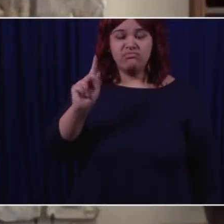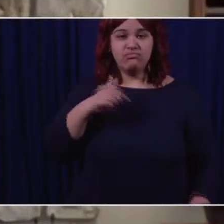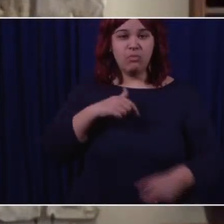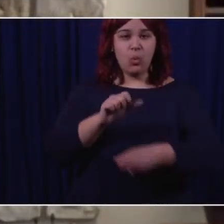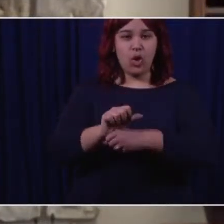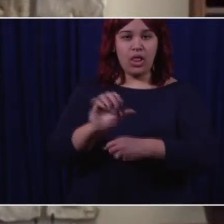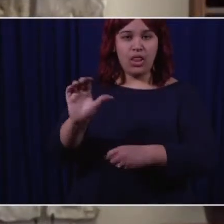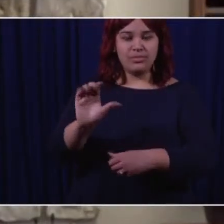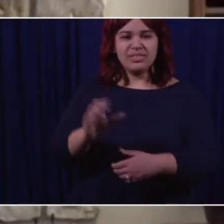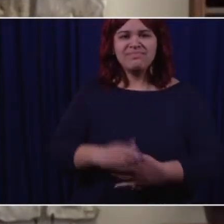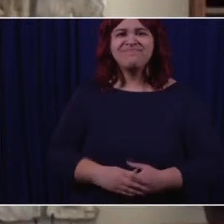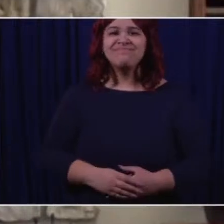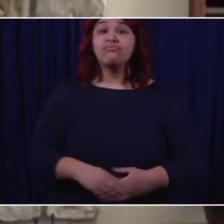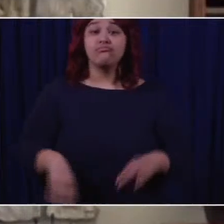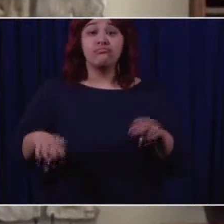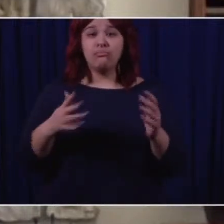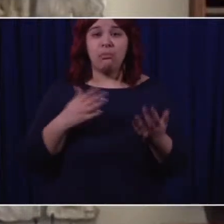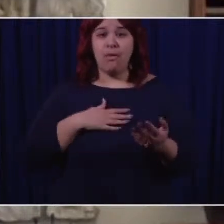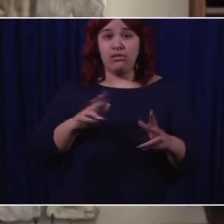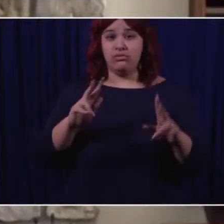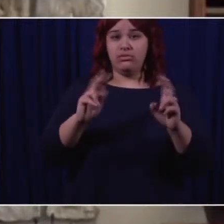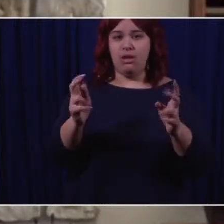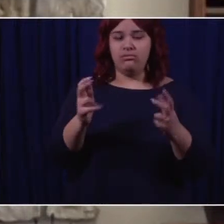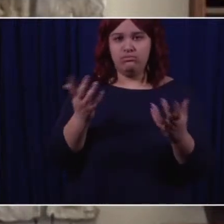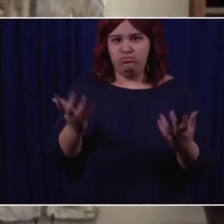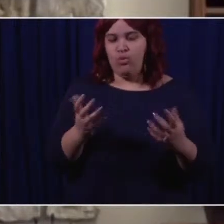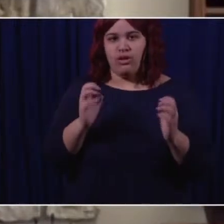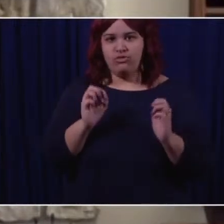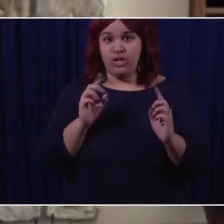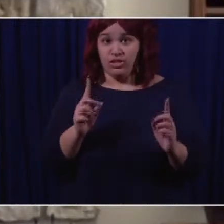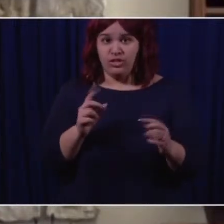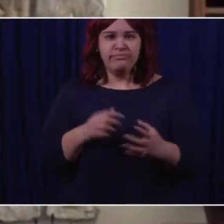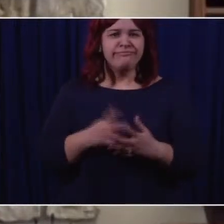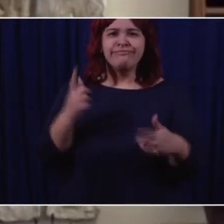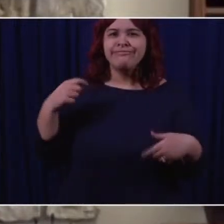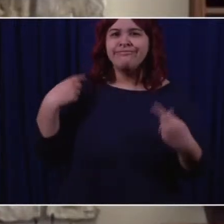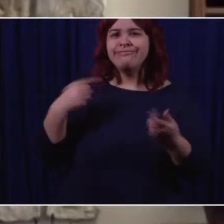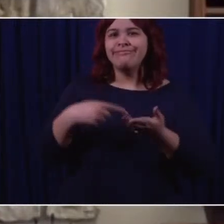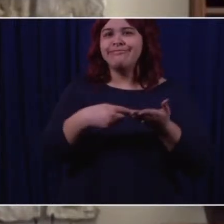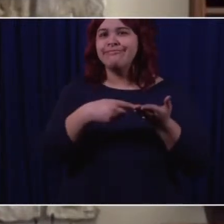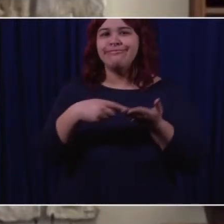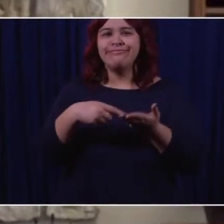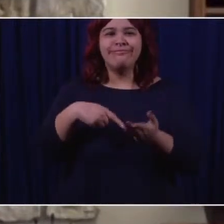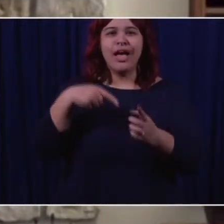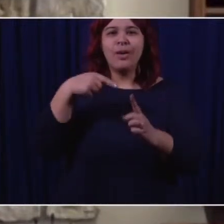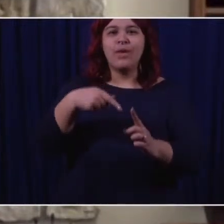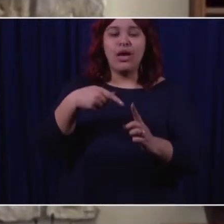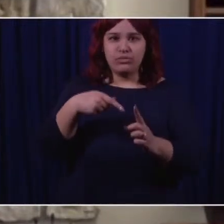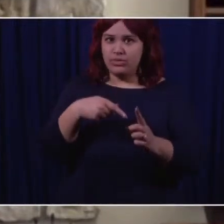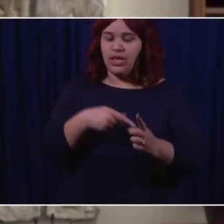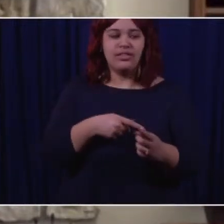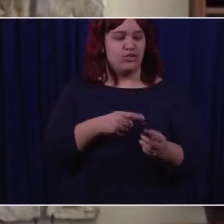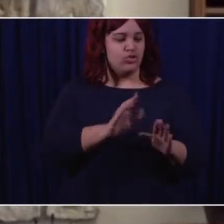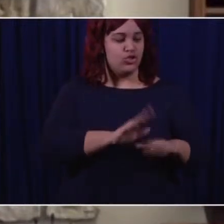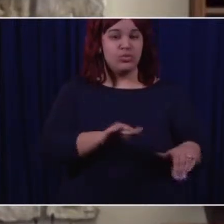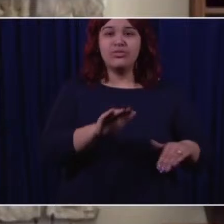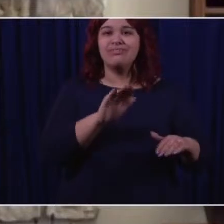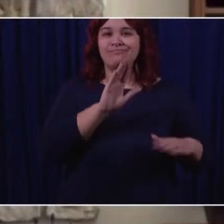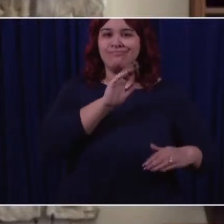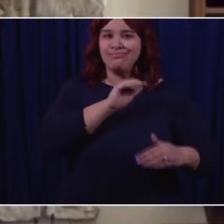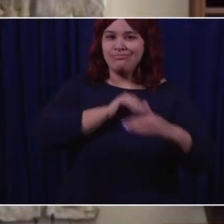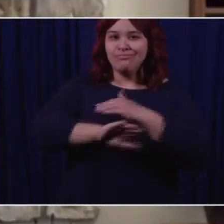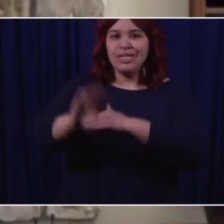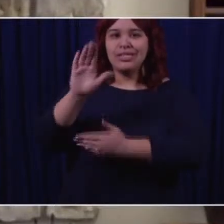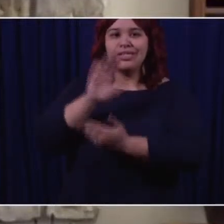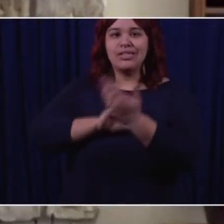education, we talked a lot about getting kids back in the classroom. A couple things. Will you direct ODE to request a federal